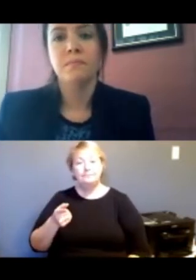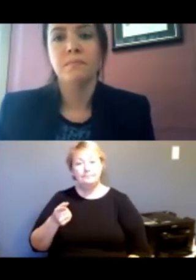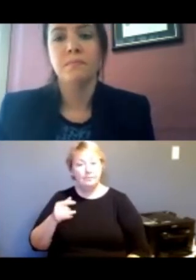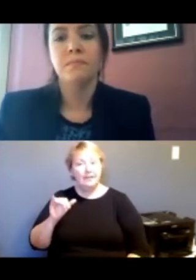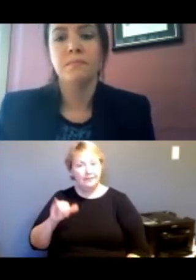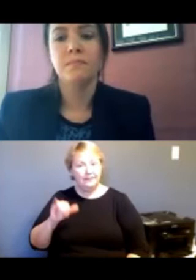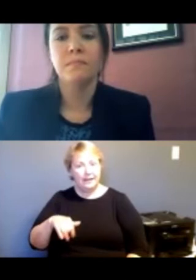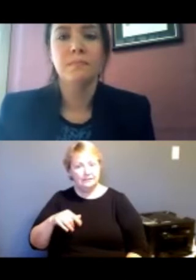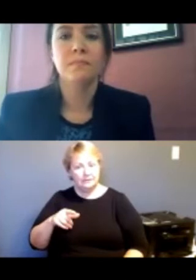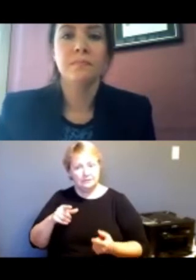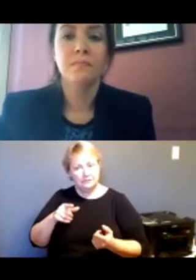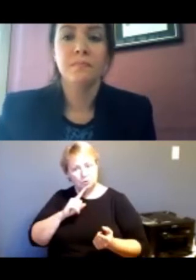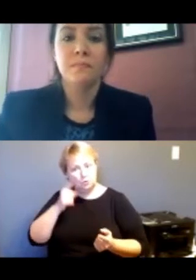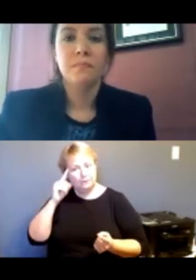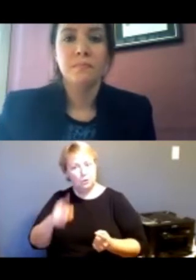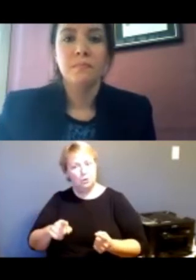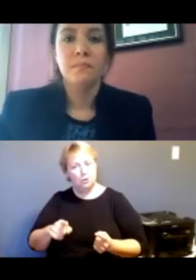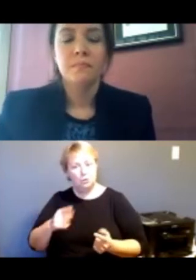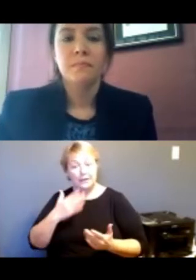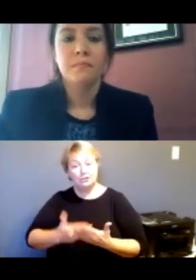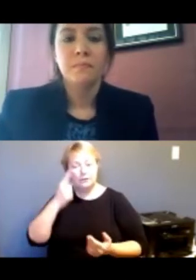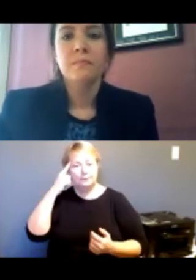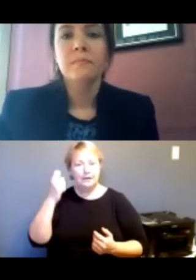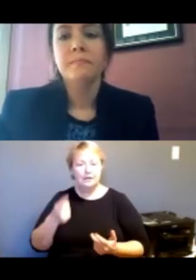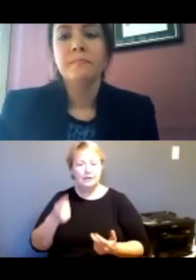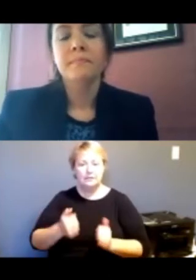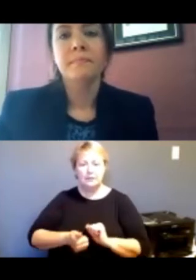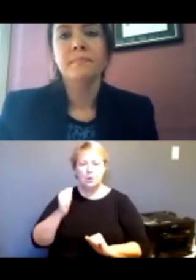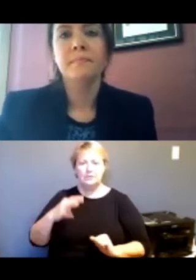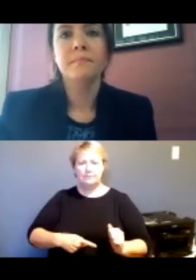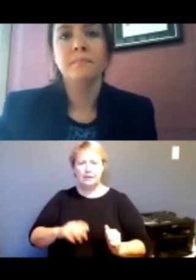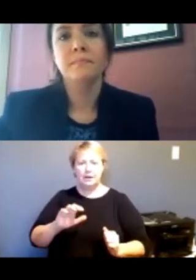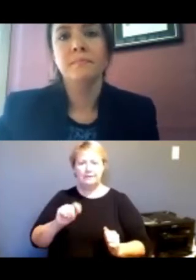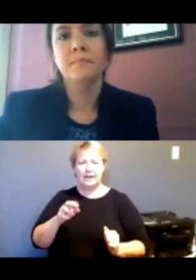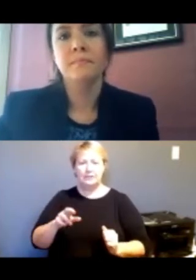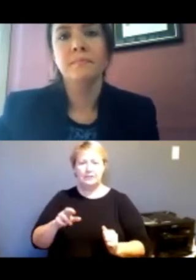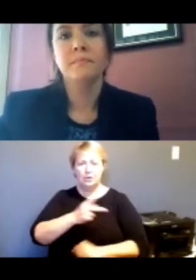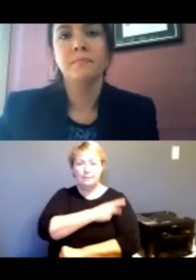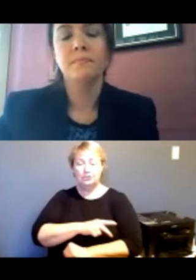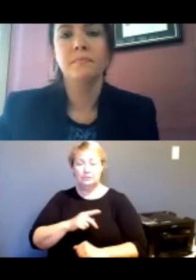case for you, which is good, because the majority of pancreatic cancer patients, when the